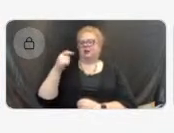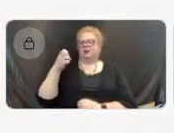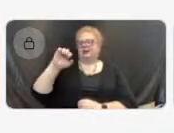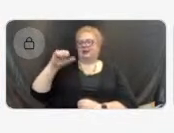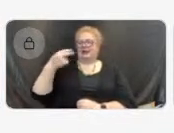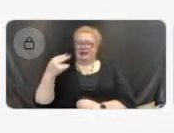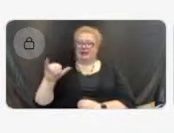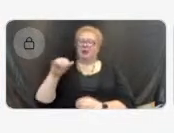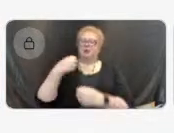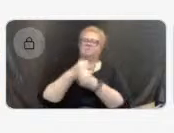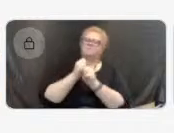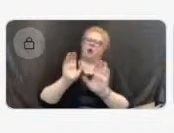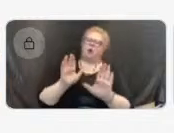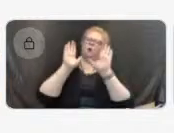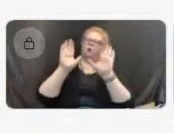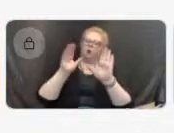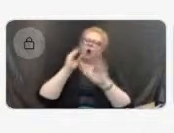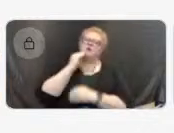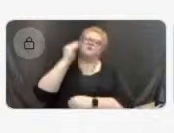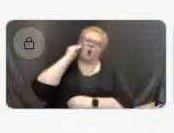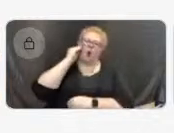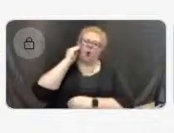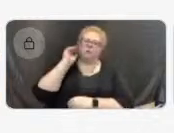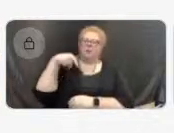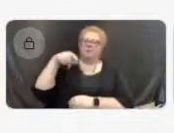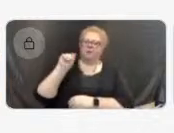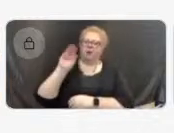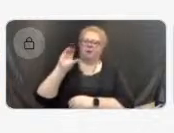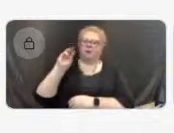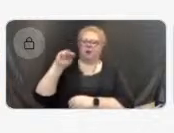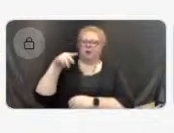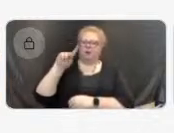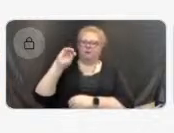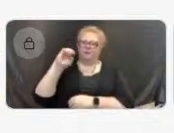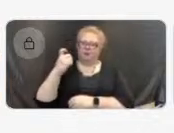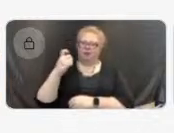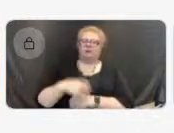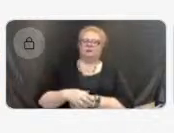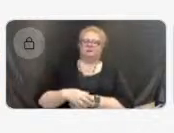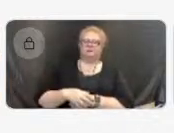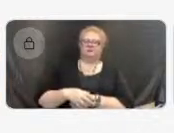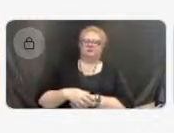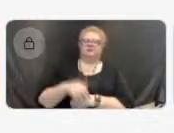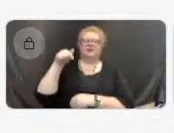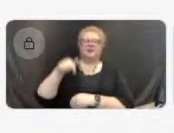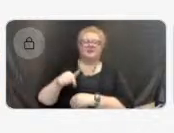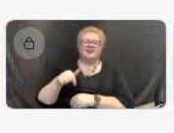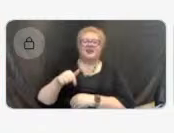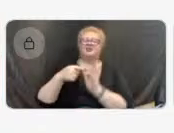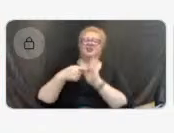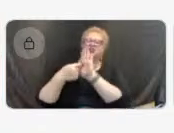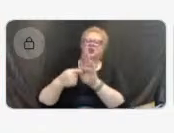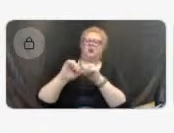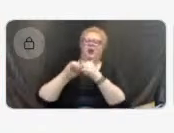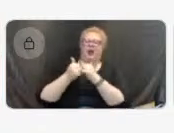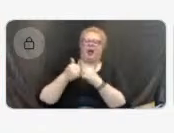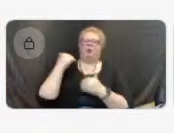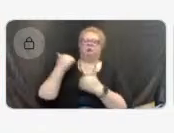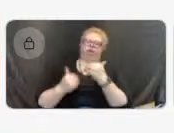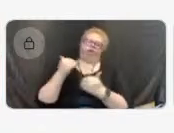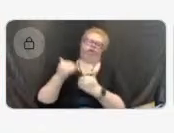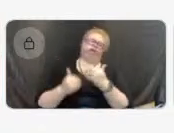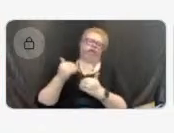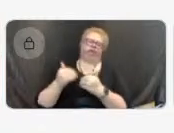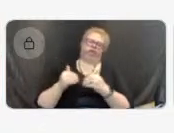quote. This development is yet another one marching west, trying to change the makeup